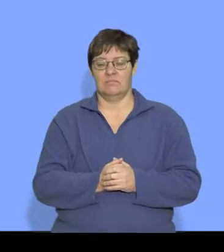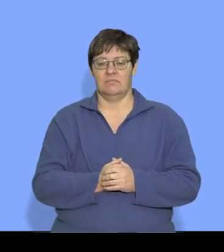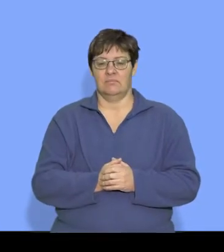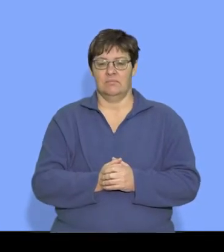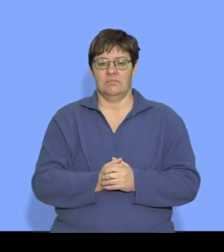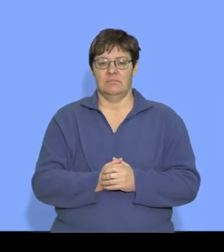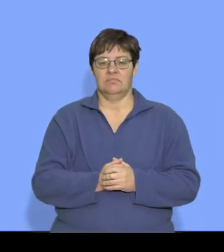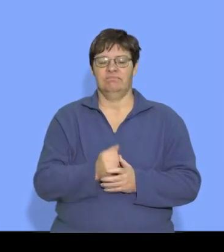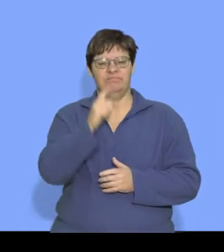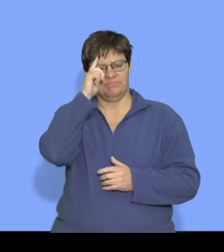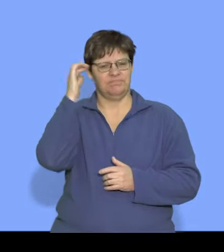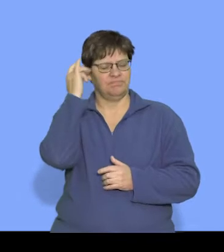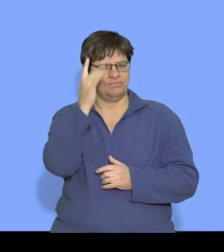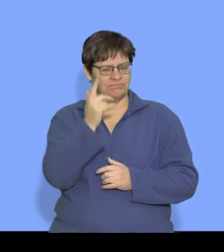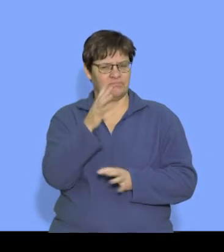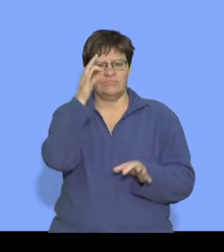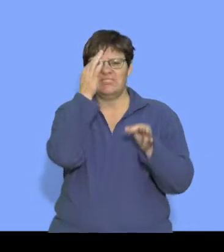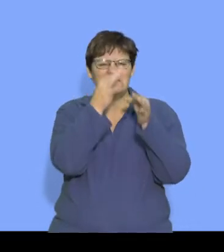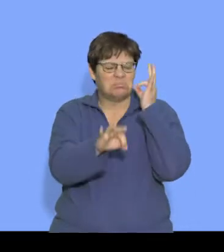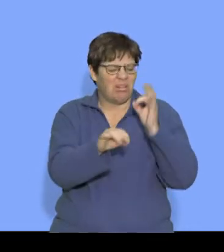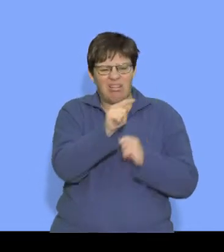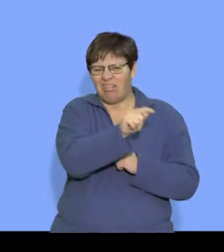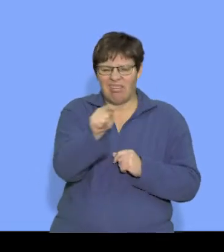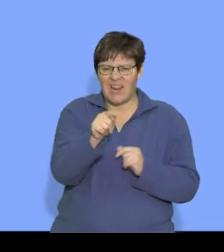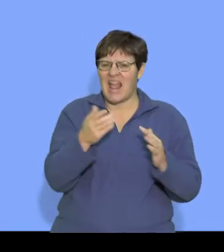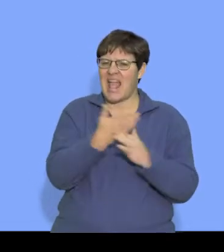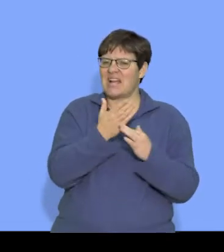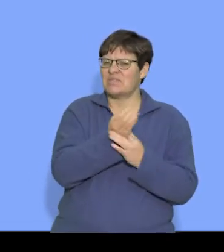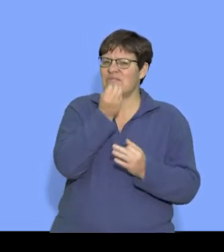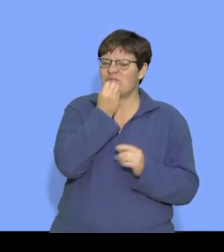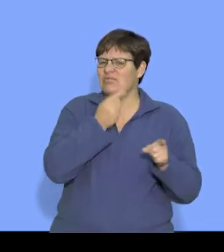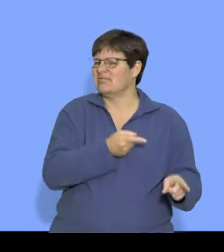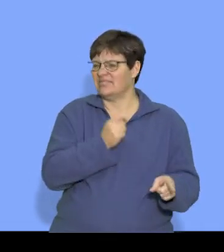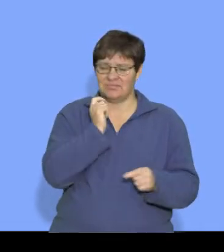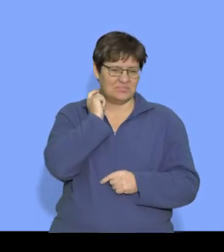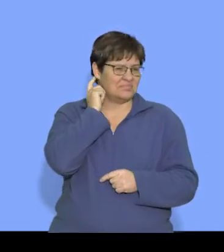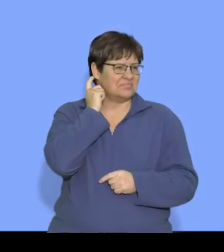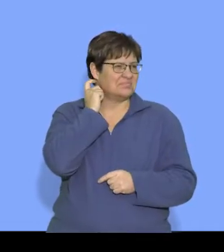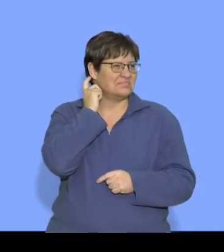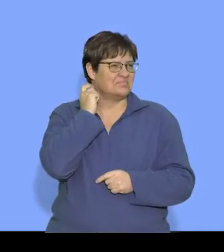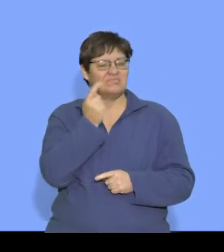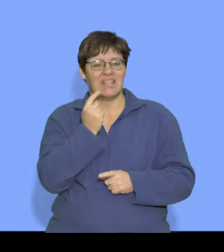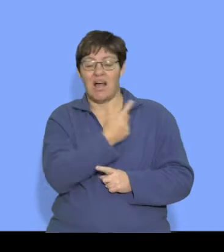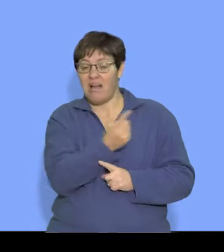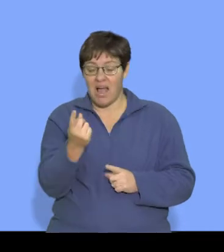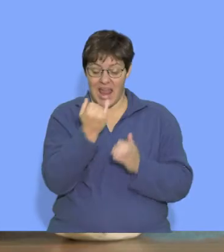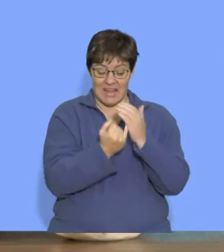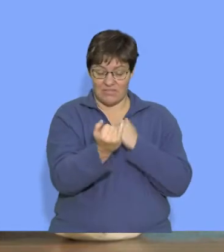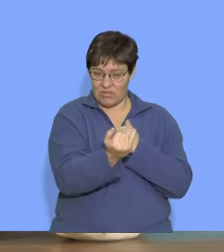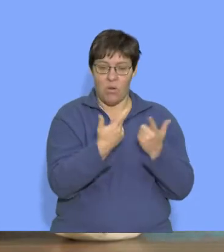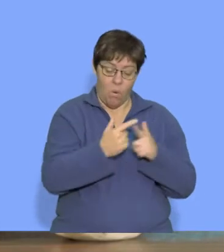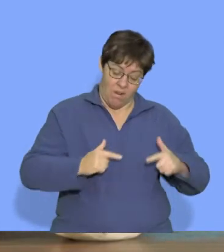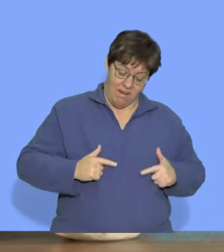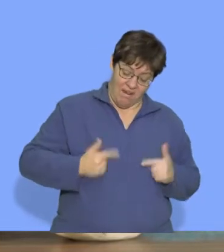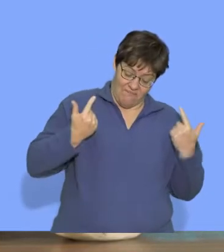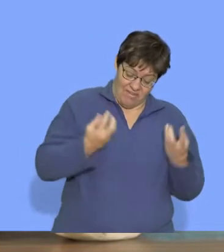So guys, have you ever wondered how simple organisms access food? We mentioned earlier on that every individual or every